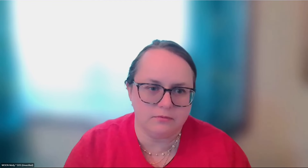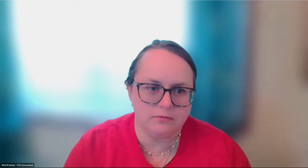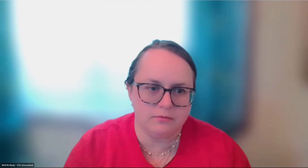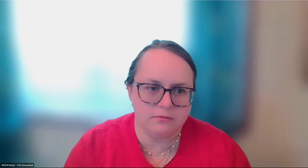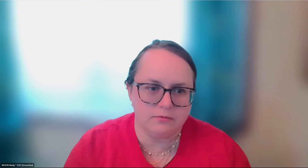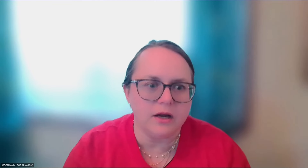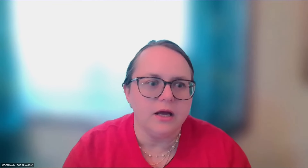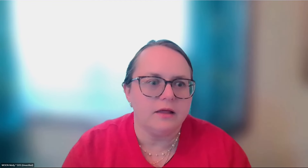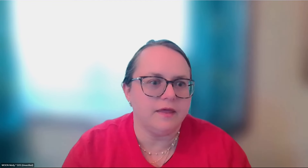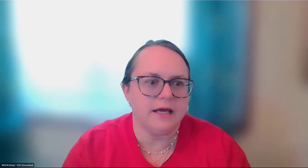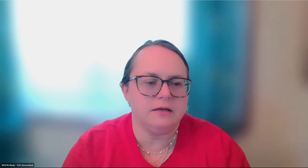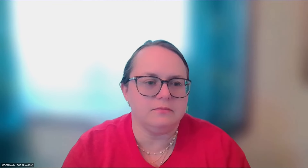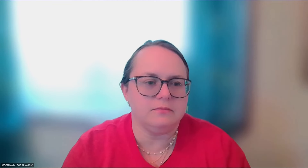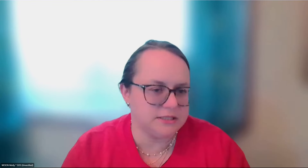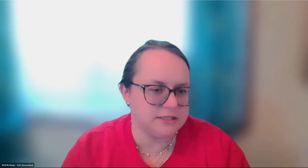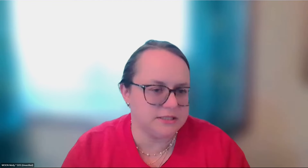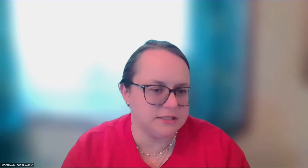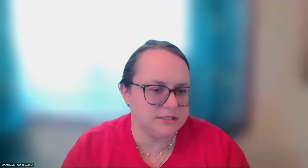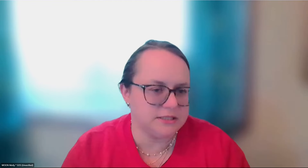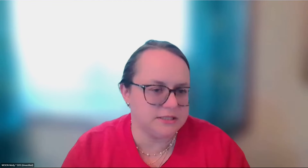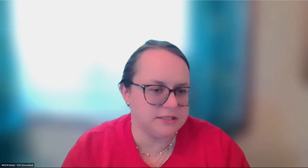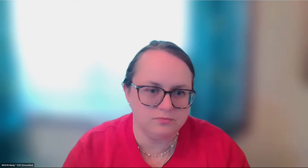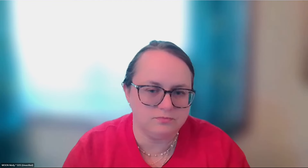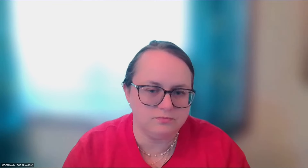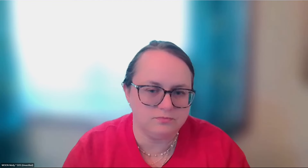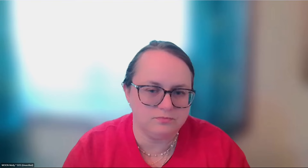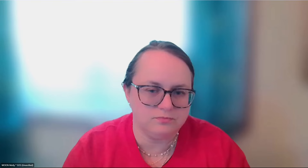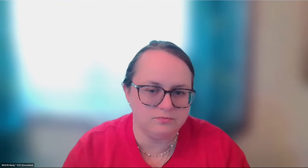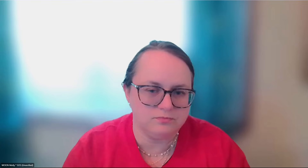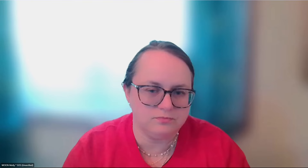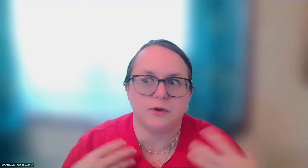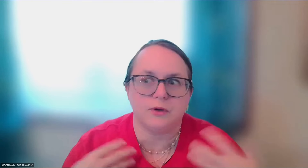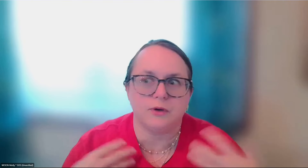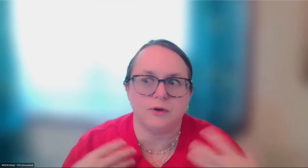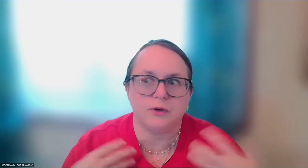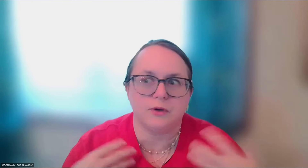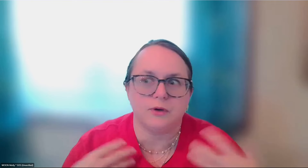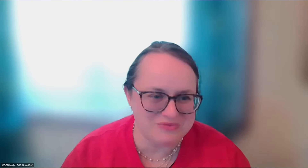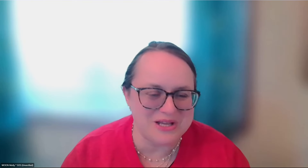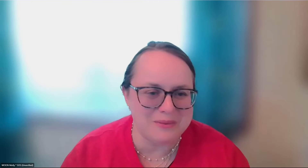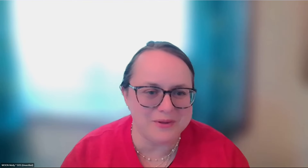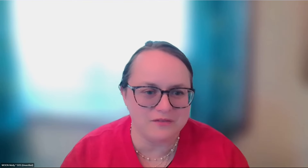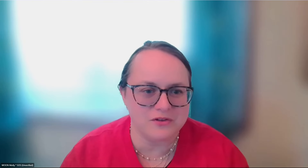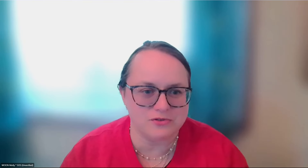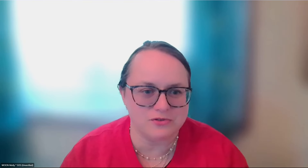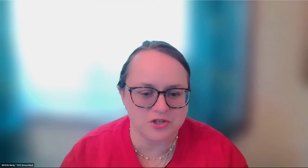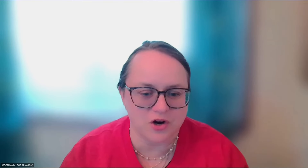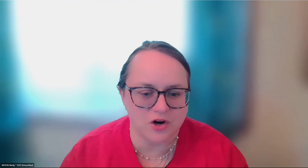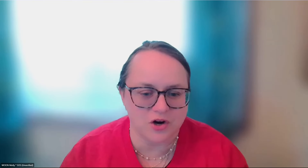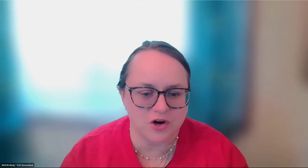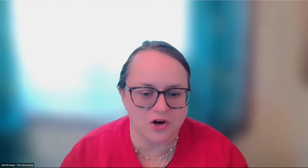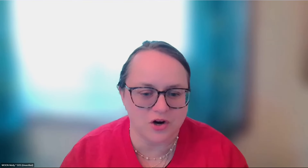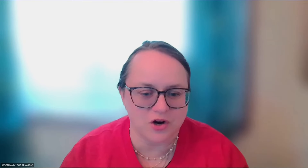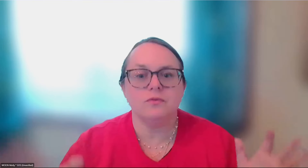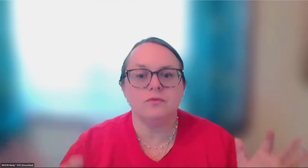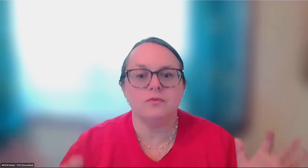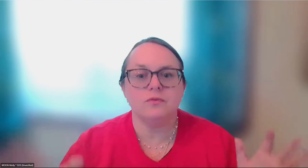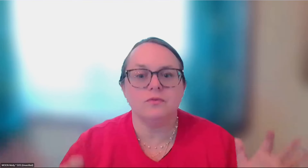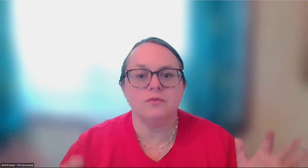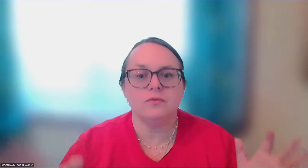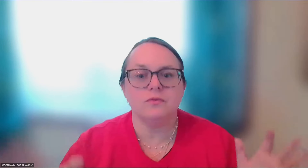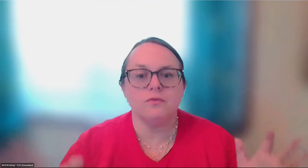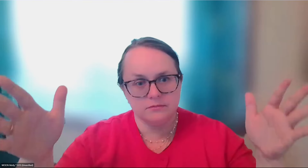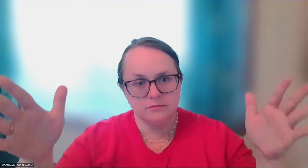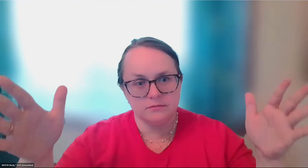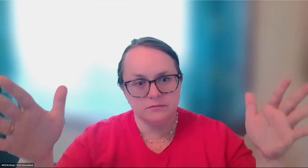the gentleman we were talking about, they decided not to bring that documentation when they applied for their driver's card. So